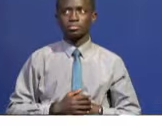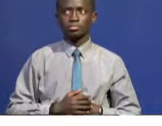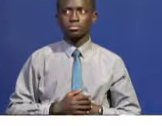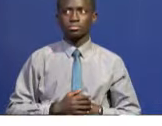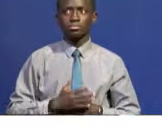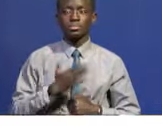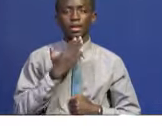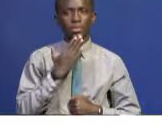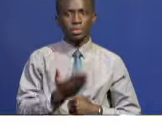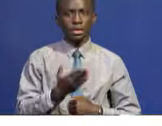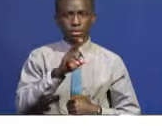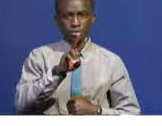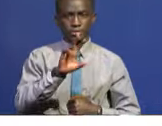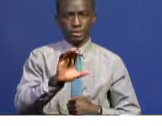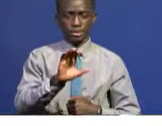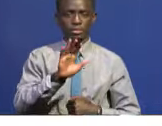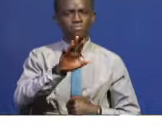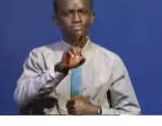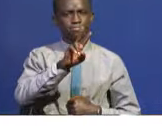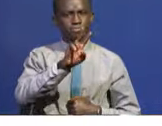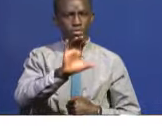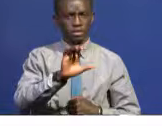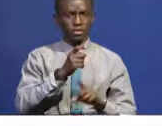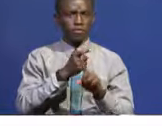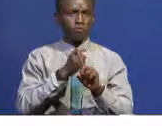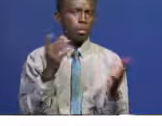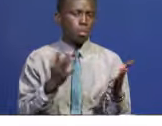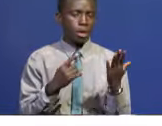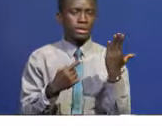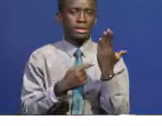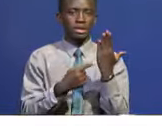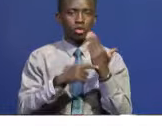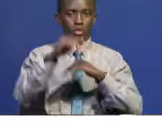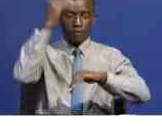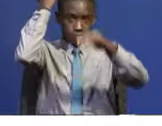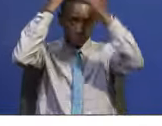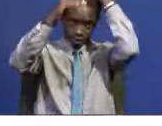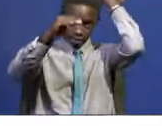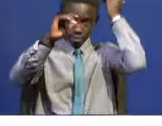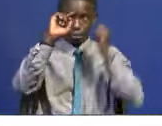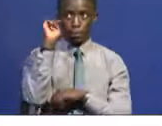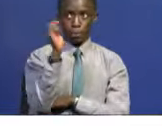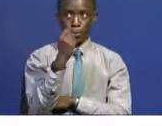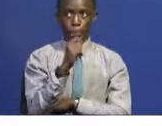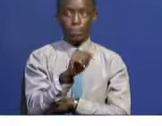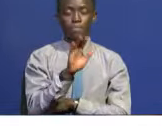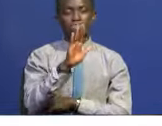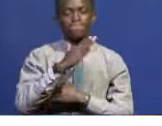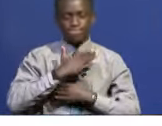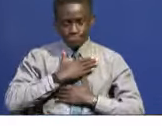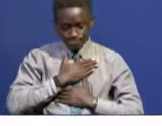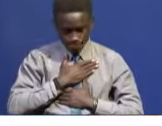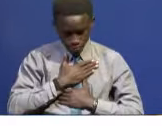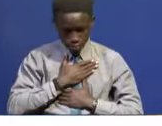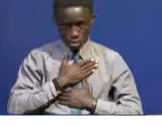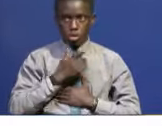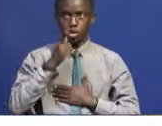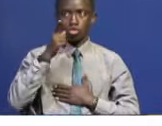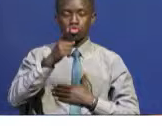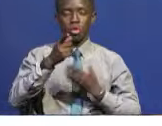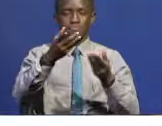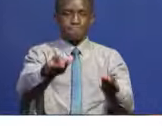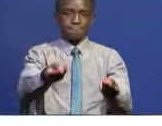Excellency. Vice Chancellor from Technical University of Kenya. Your Excellency, you gave us that